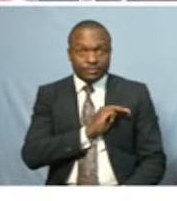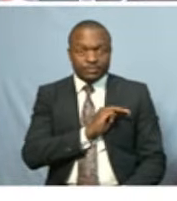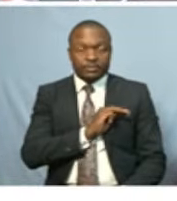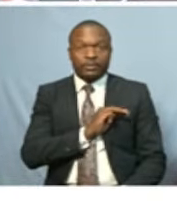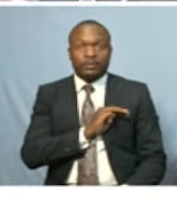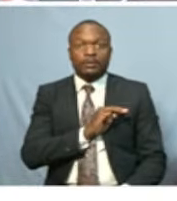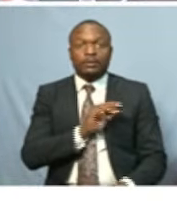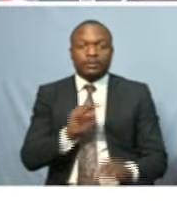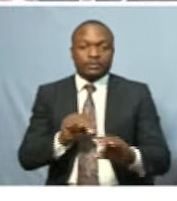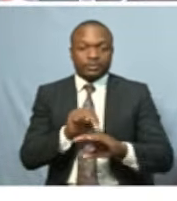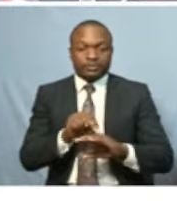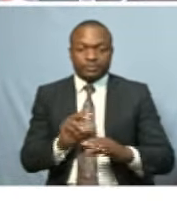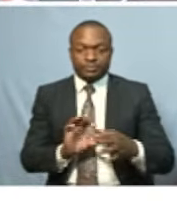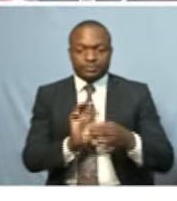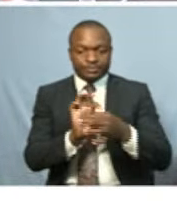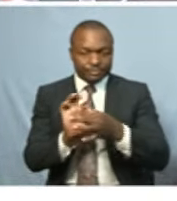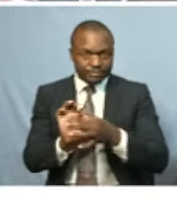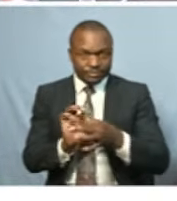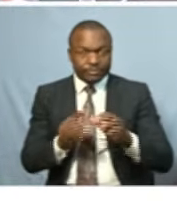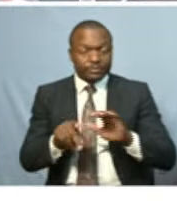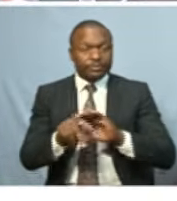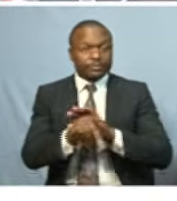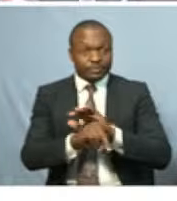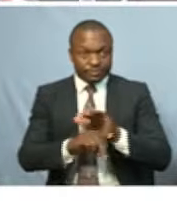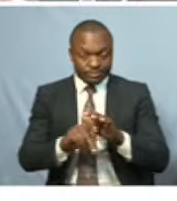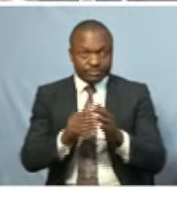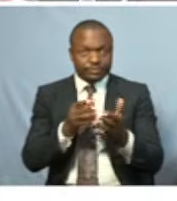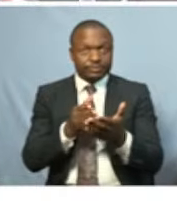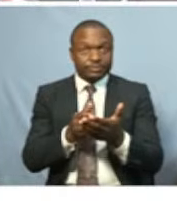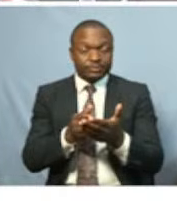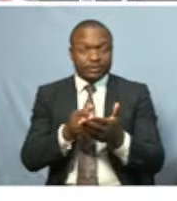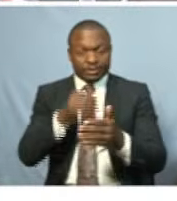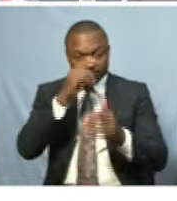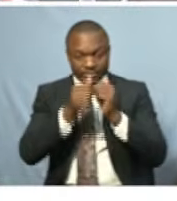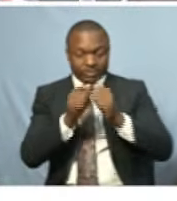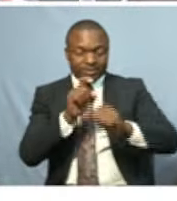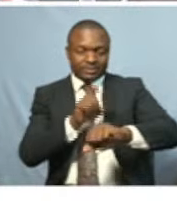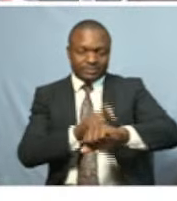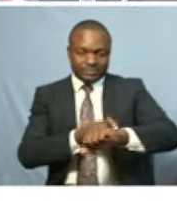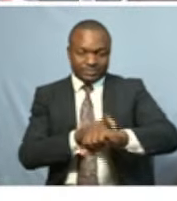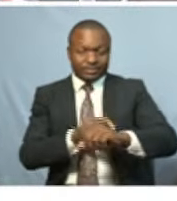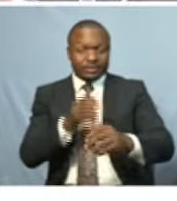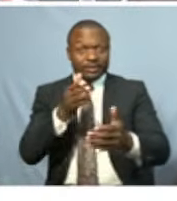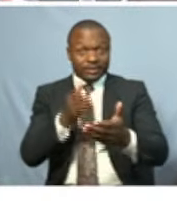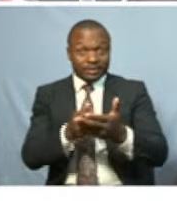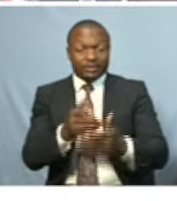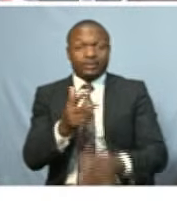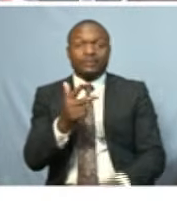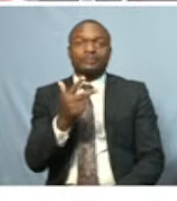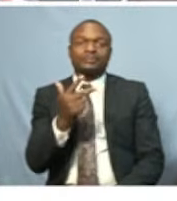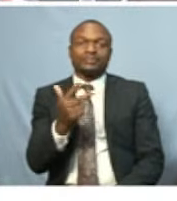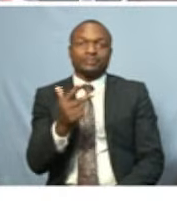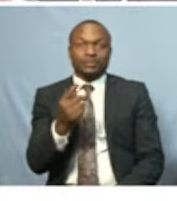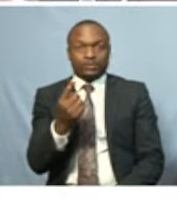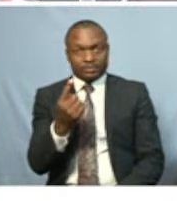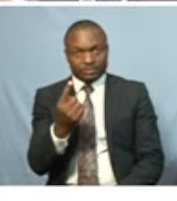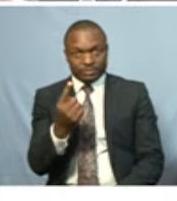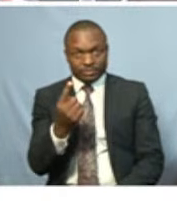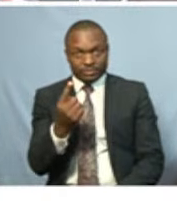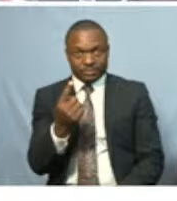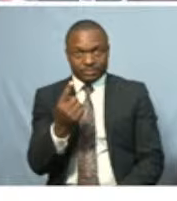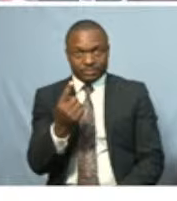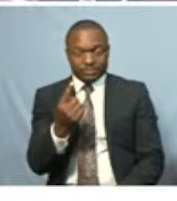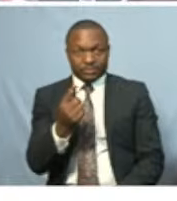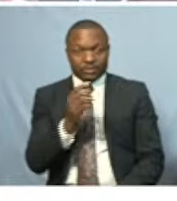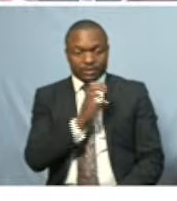unity. I will apply myself to 3 because of time. And these 3 is 1, upholding morality